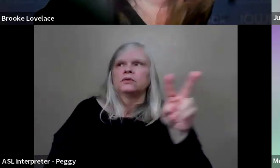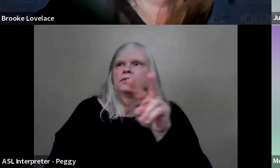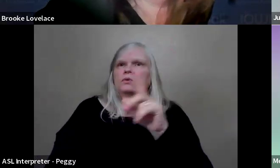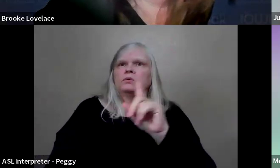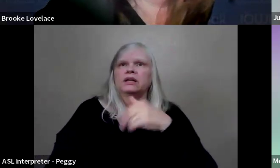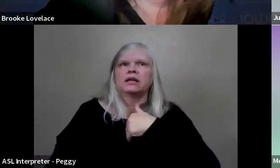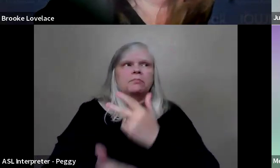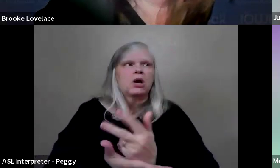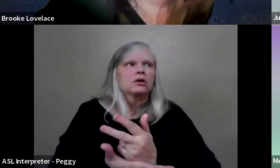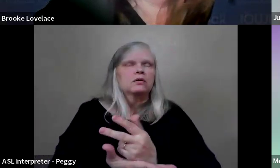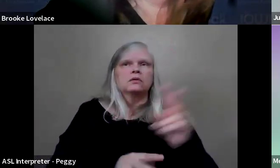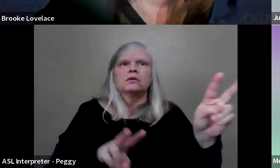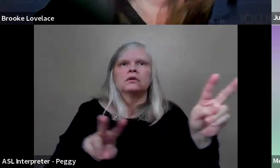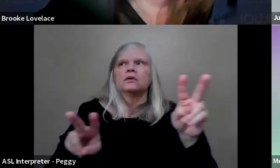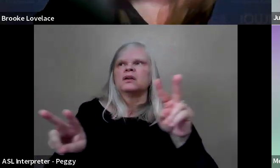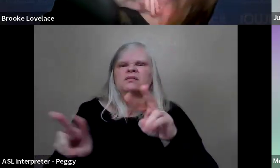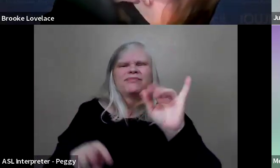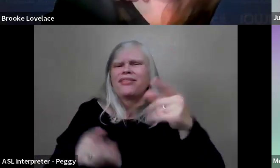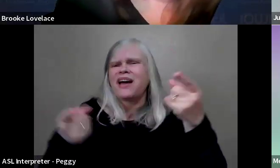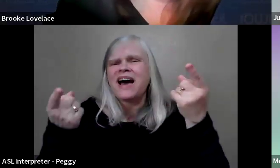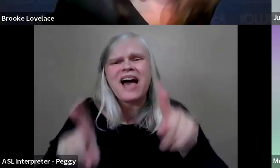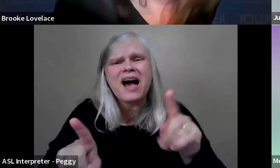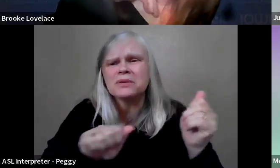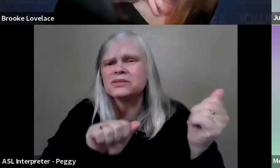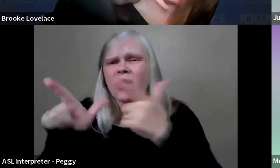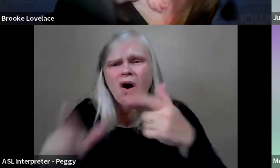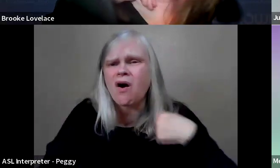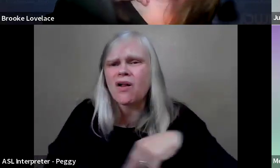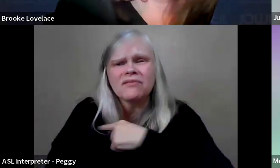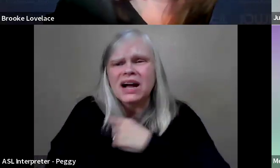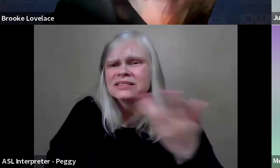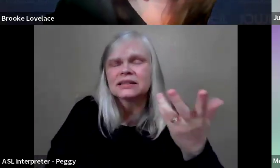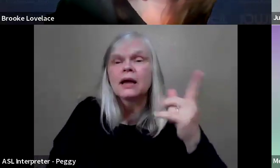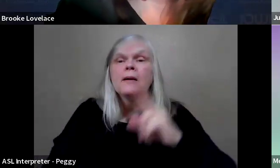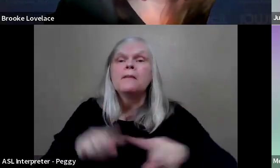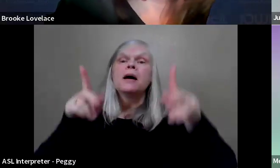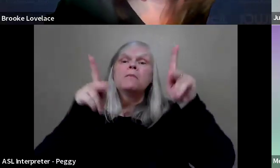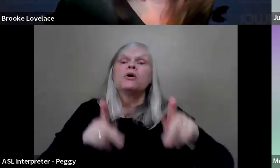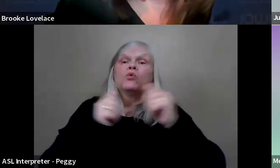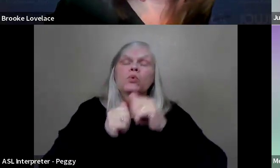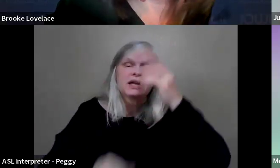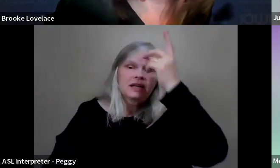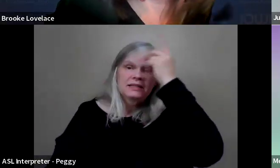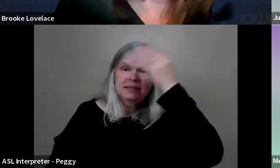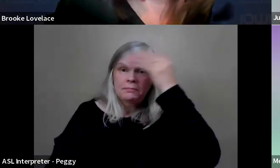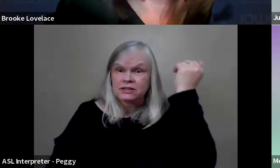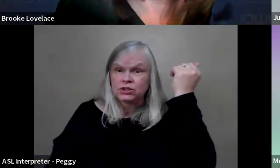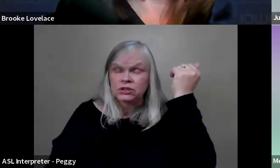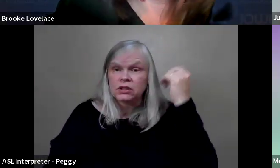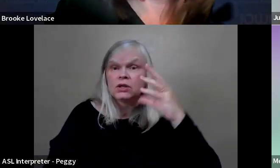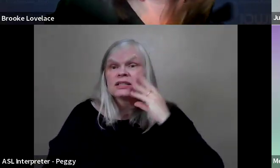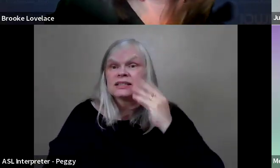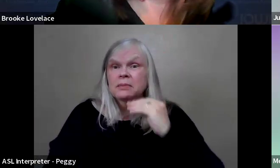where they parked their car. And that happens to all of us sometimes. But someone with dementia who's experiencing